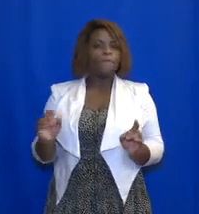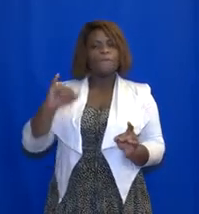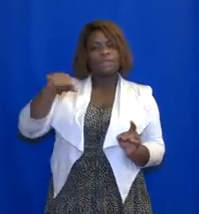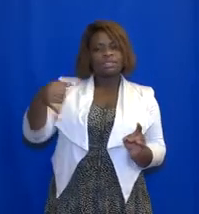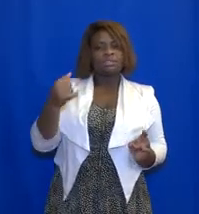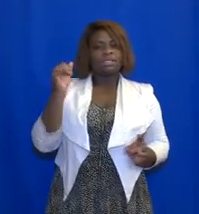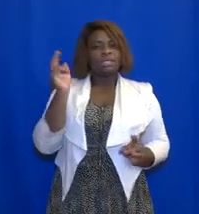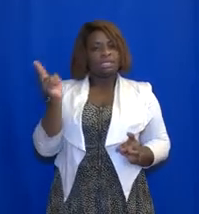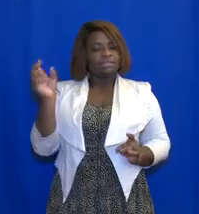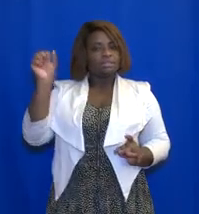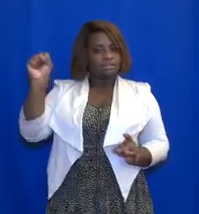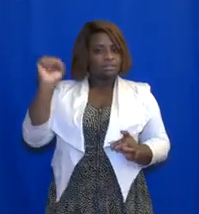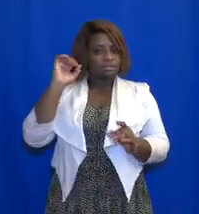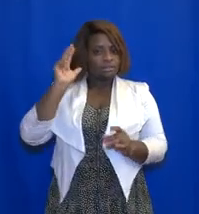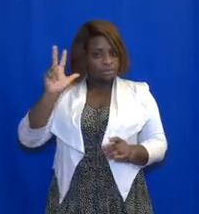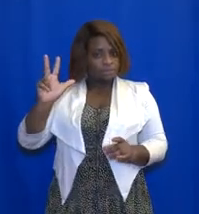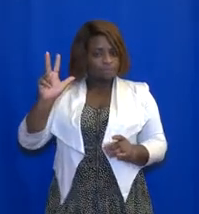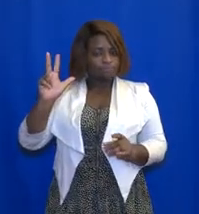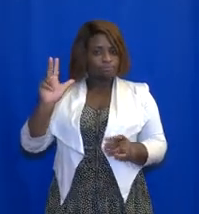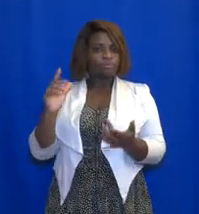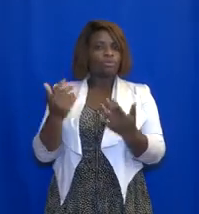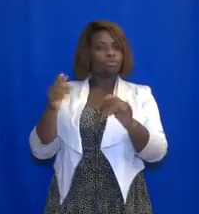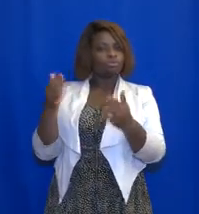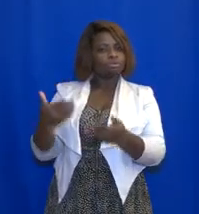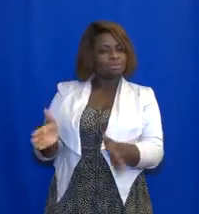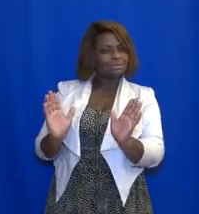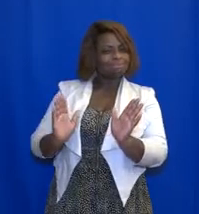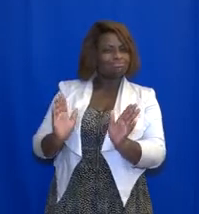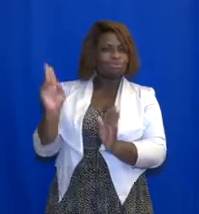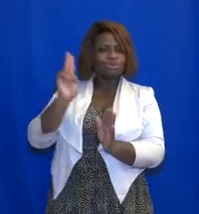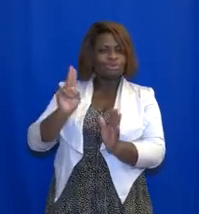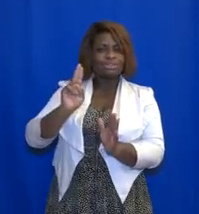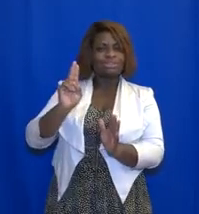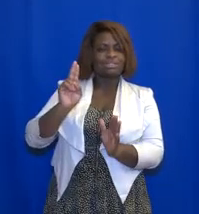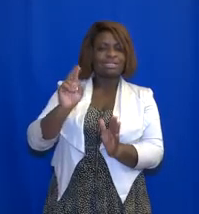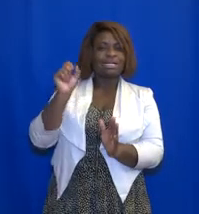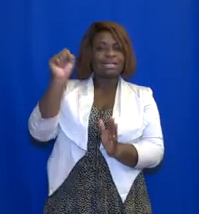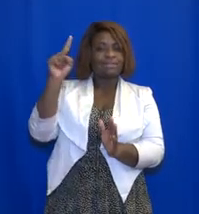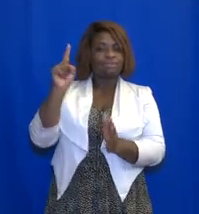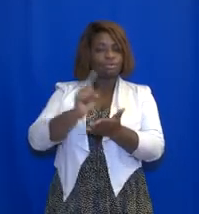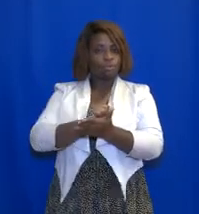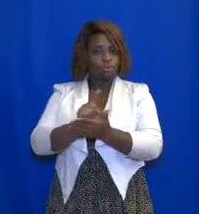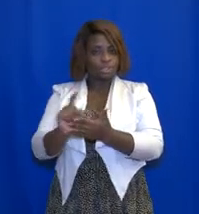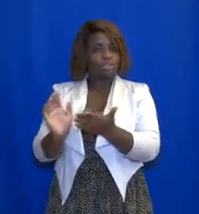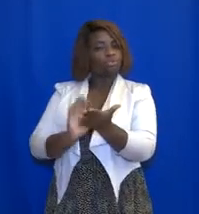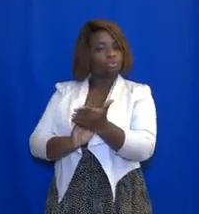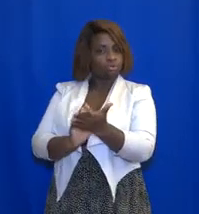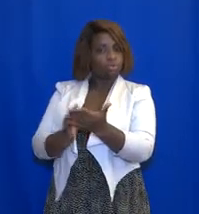JHS3 for Bedi na watu edu ba kon ewu school. Ansana wana atro wan soche